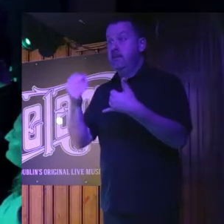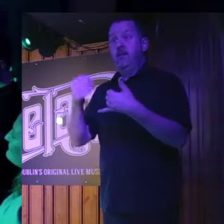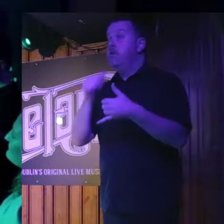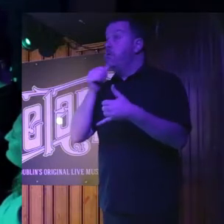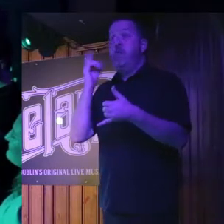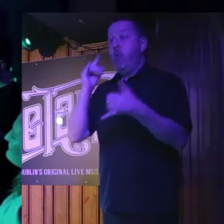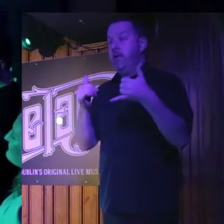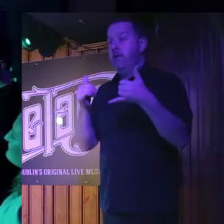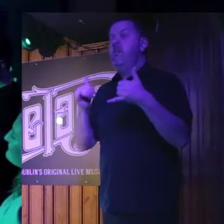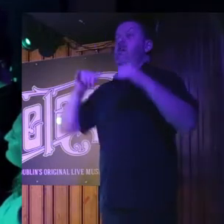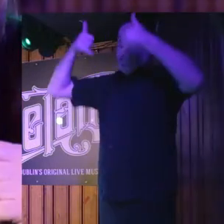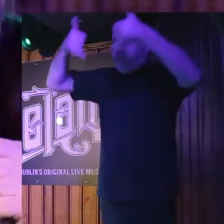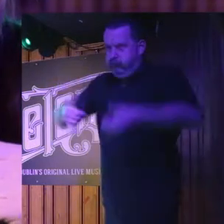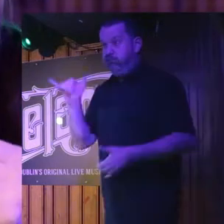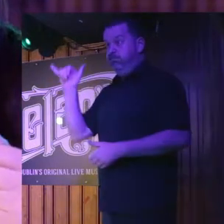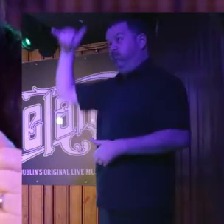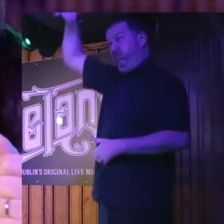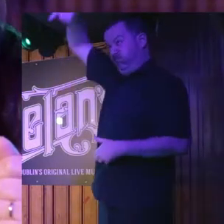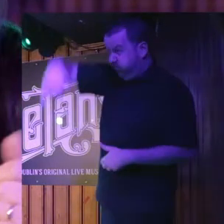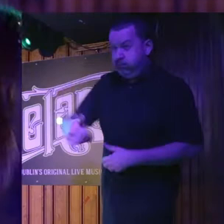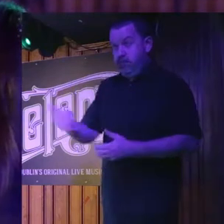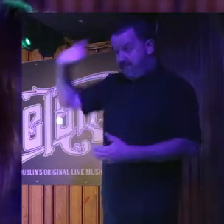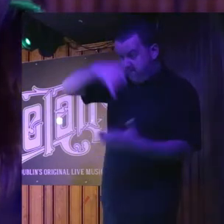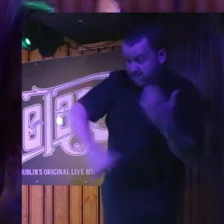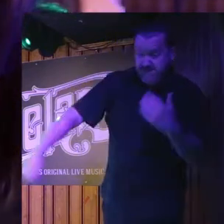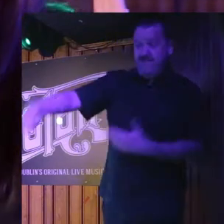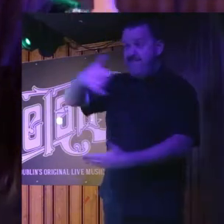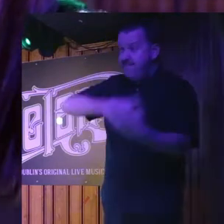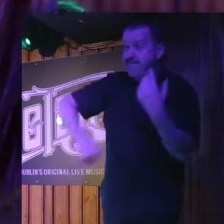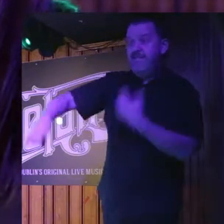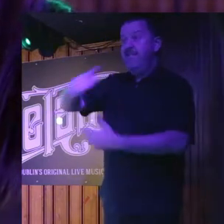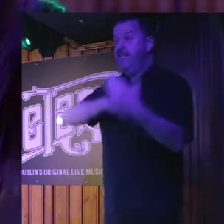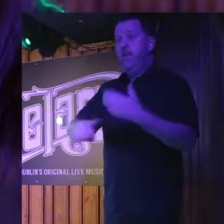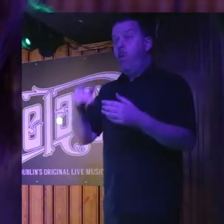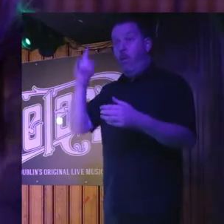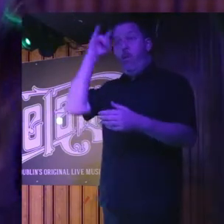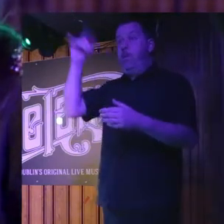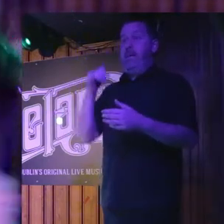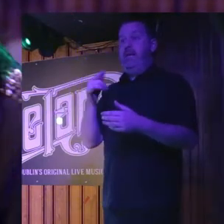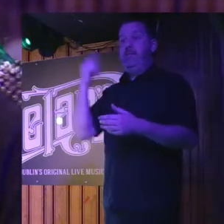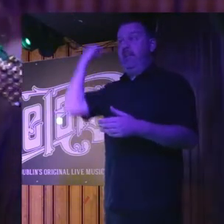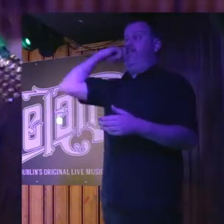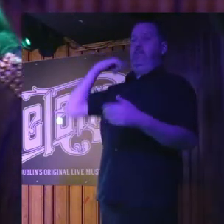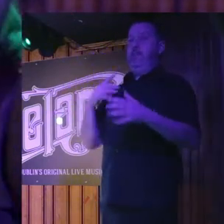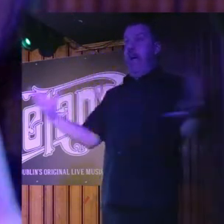vertical nosedive, throw in a couple of loop-de-loops, and I don't know, hope that you just scare the deafness out of